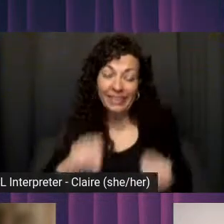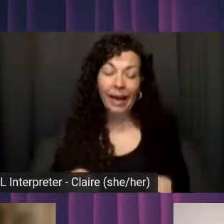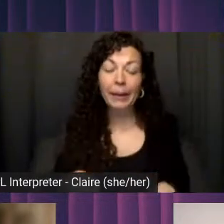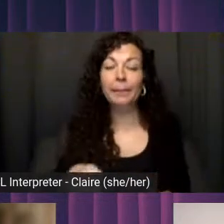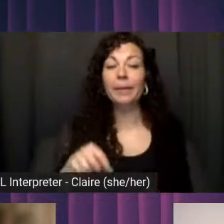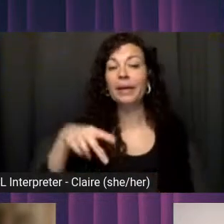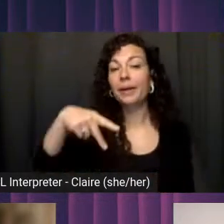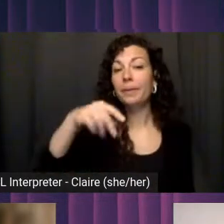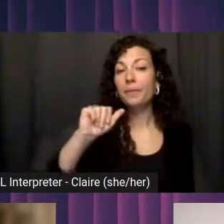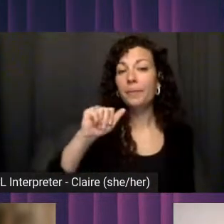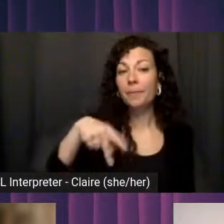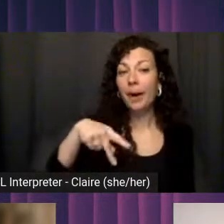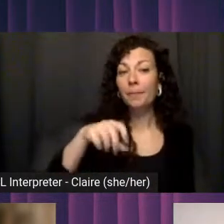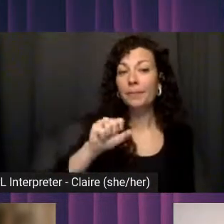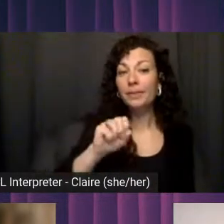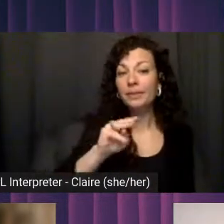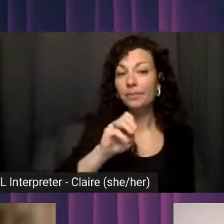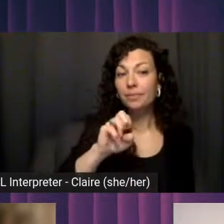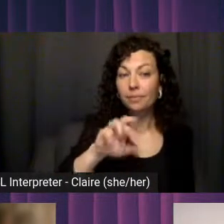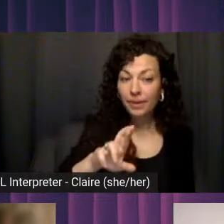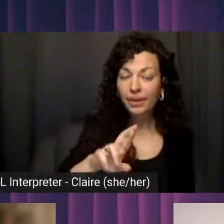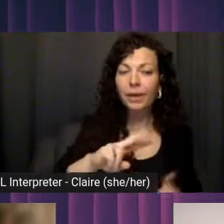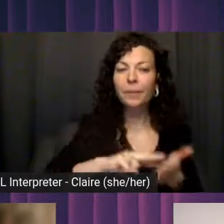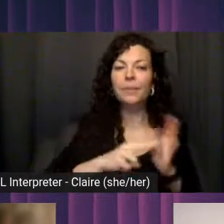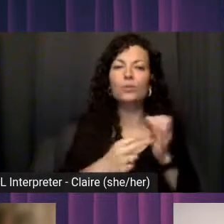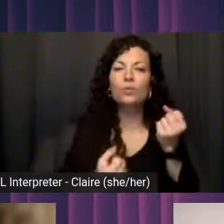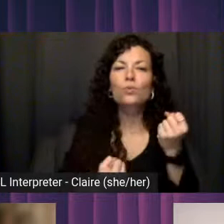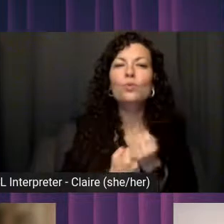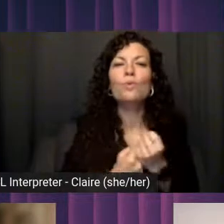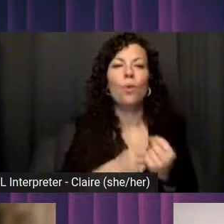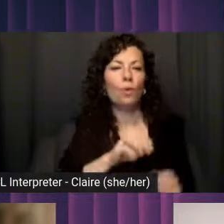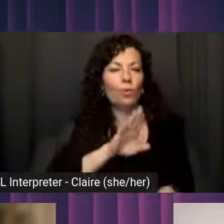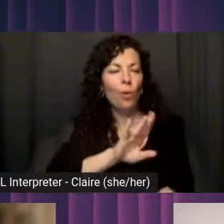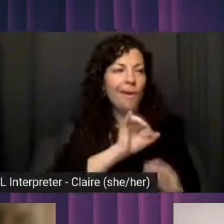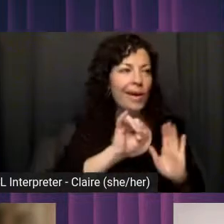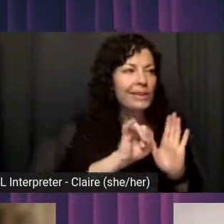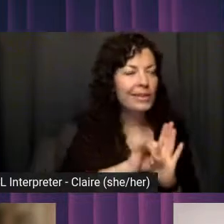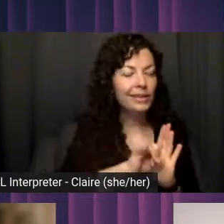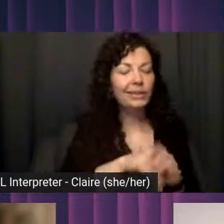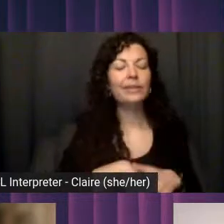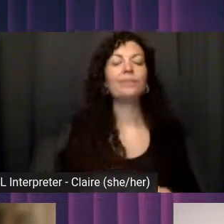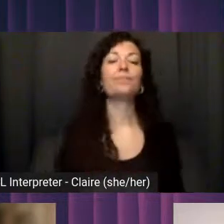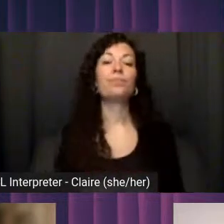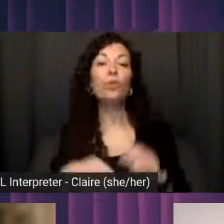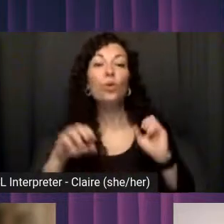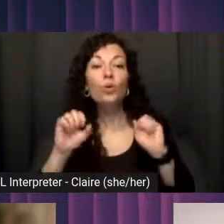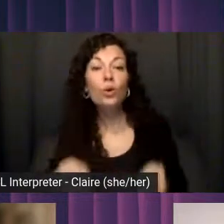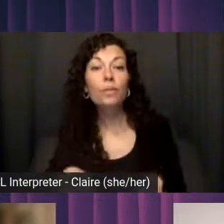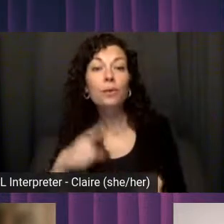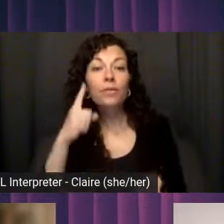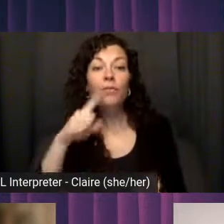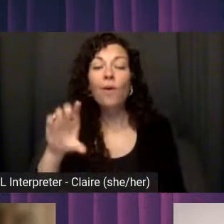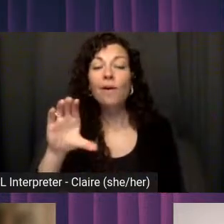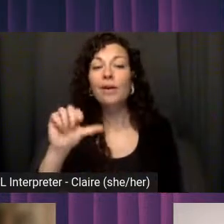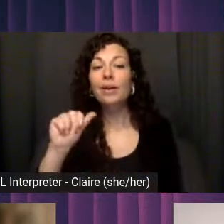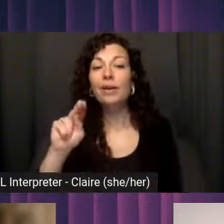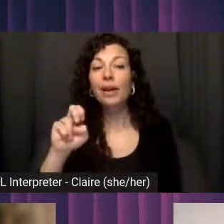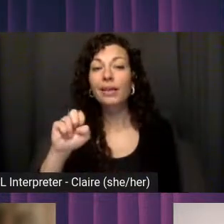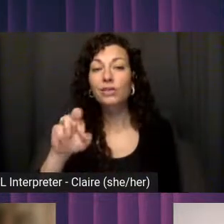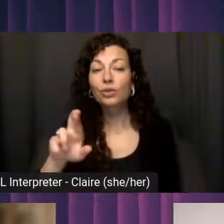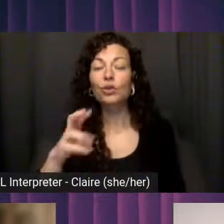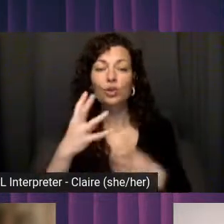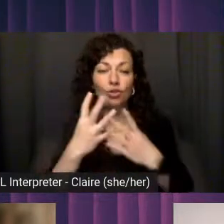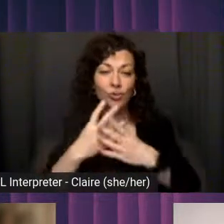GYN care that is affirming and supportive and thoughtful. It can look like cancer screenings that are informative, that